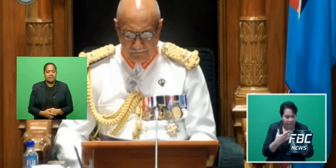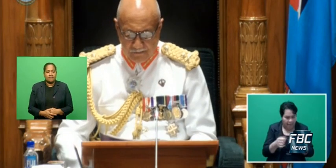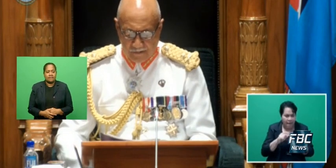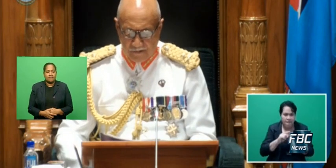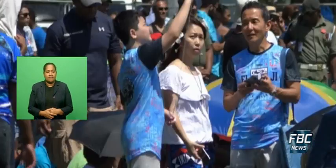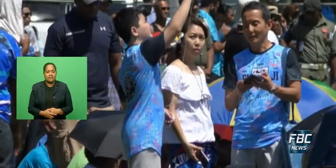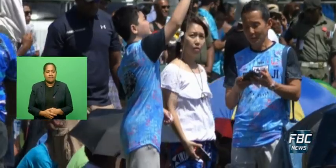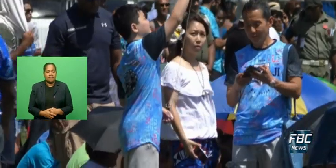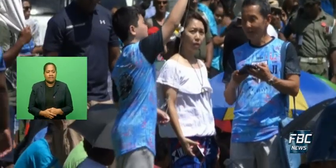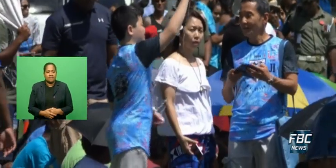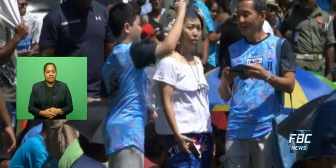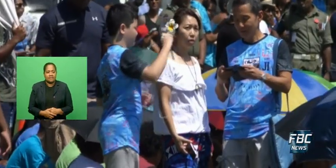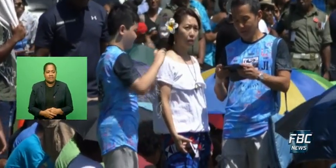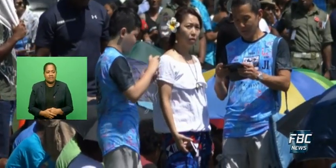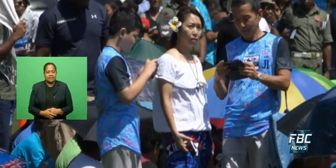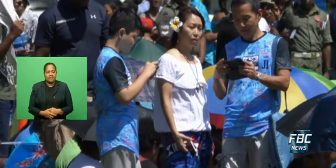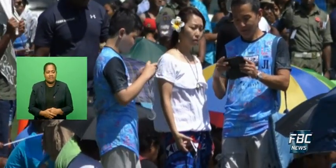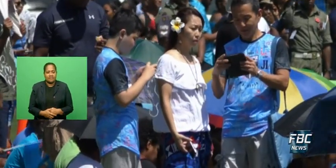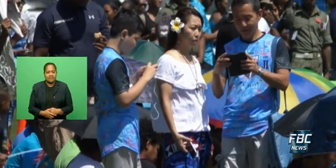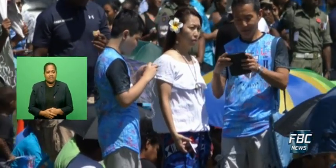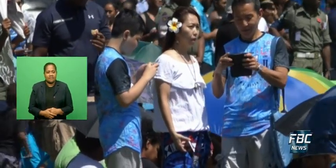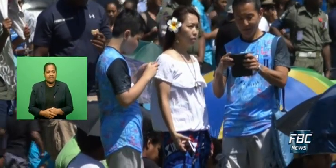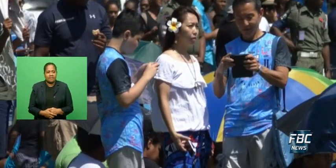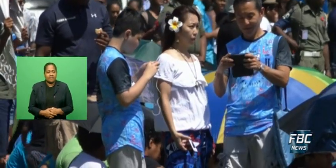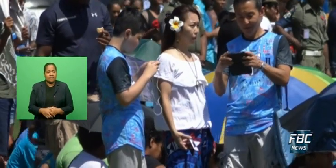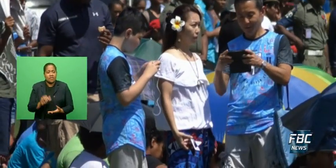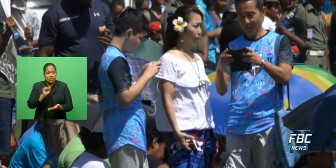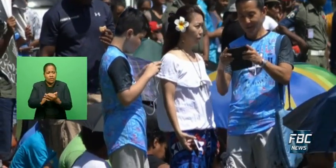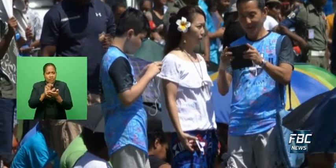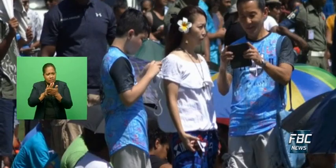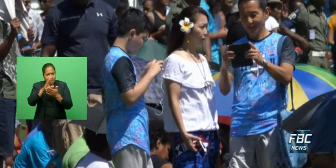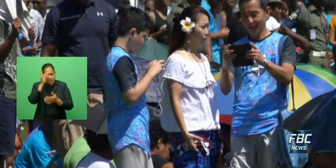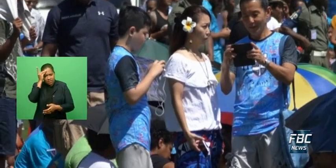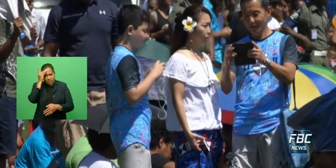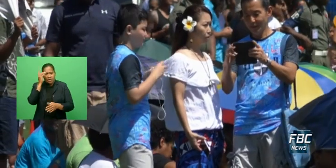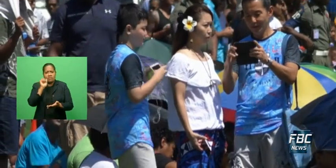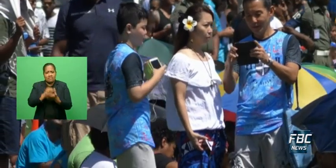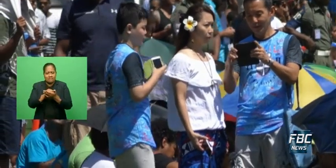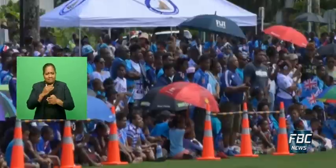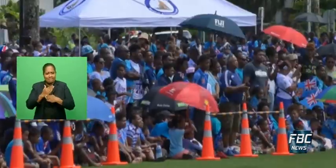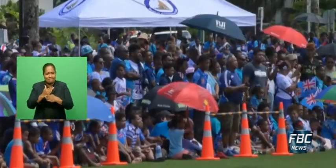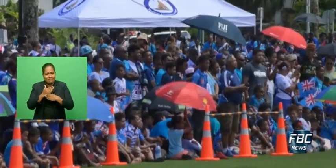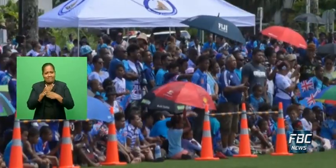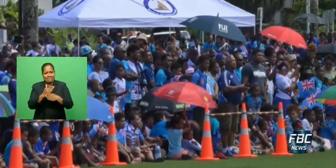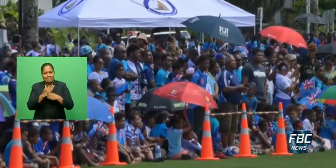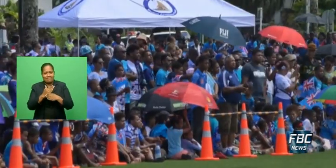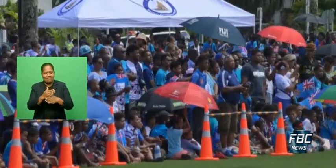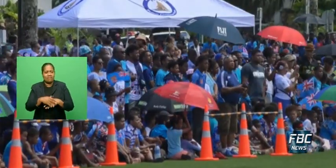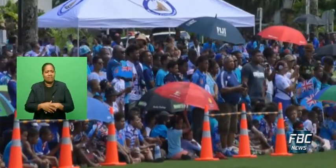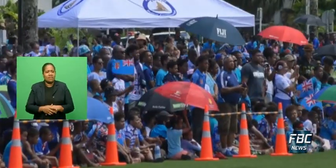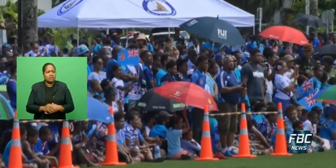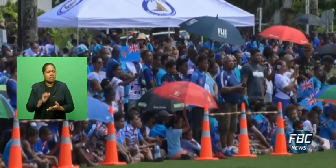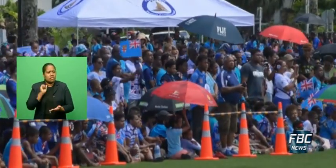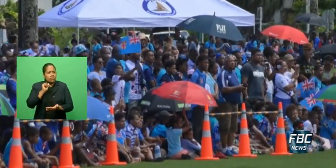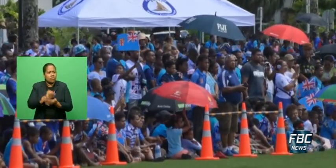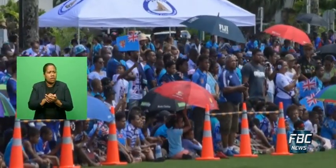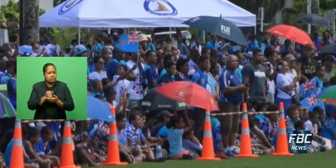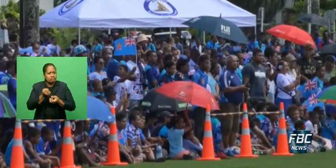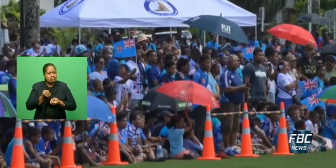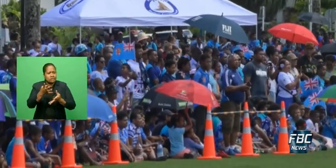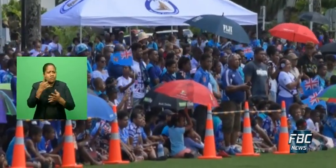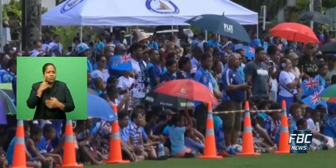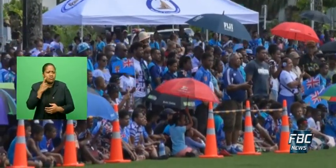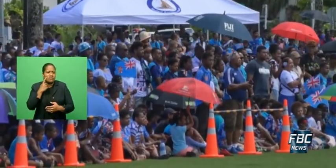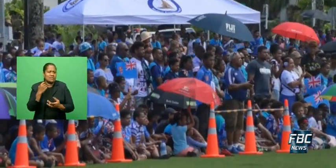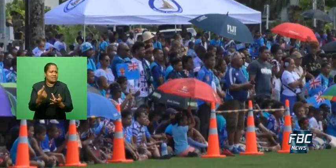water, the right to education, the right to work and a just minimum wage, the right to food and water, and